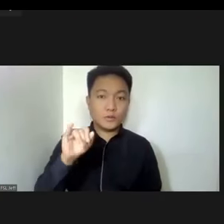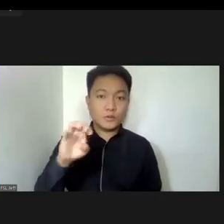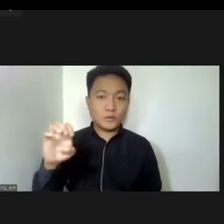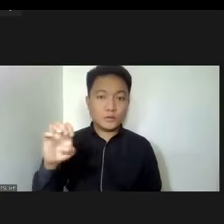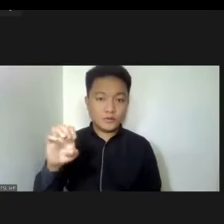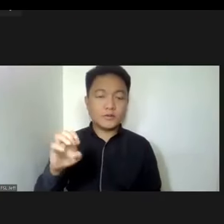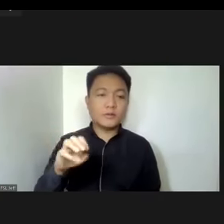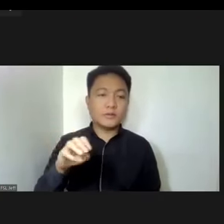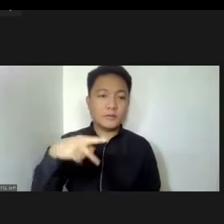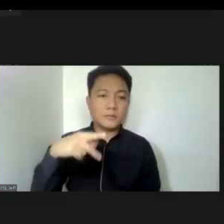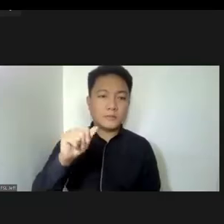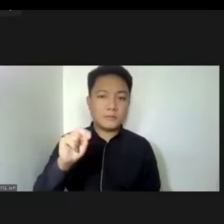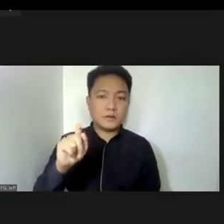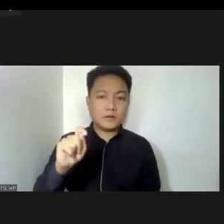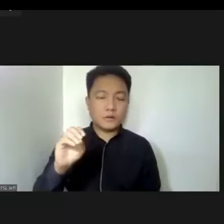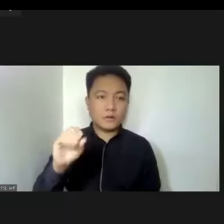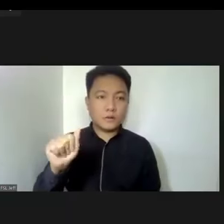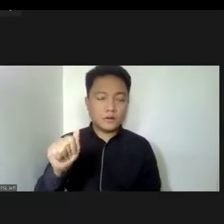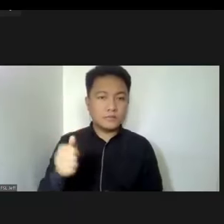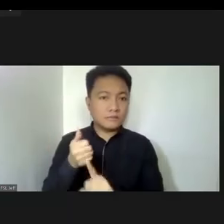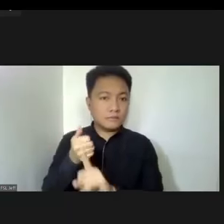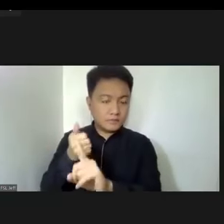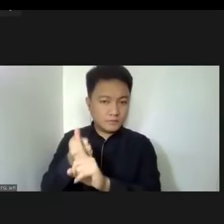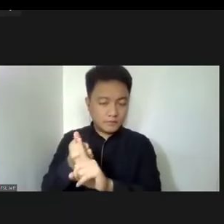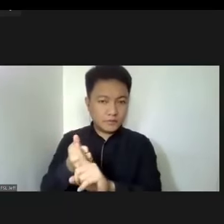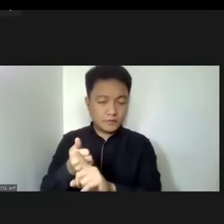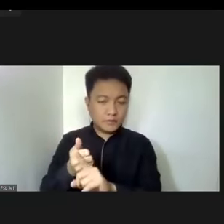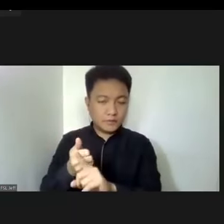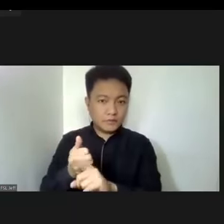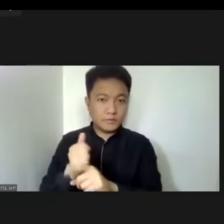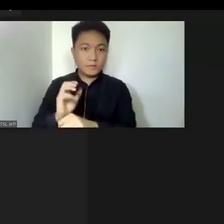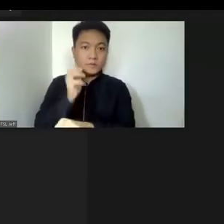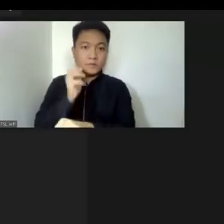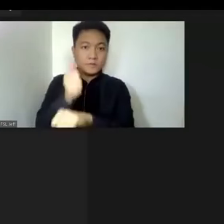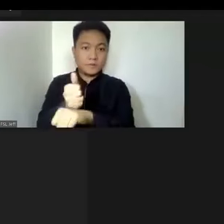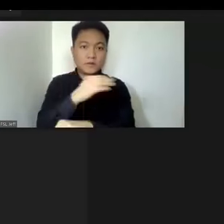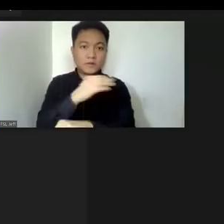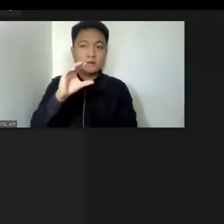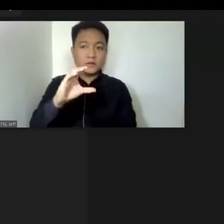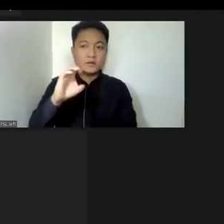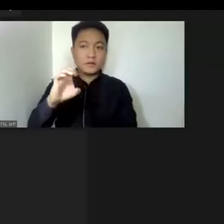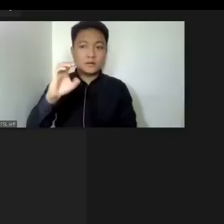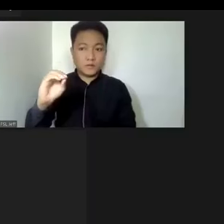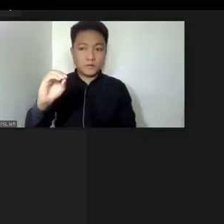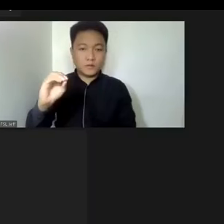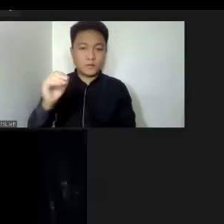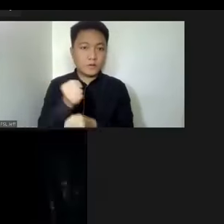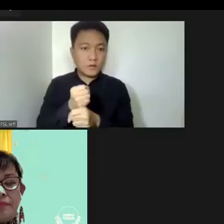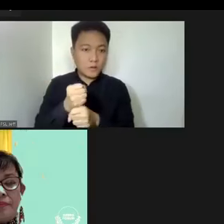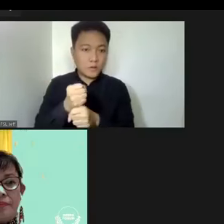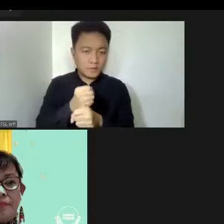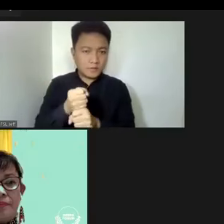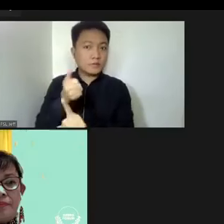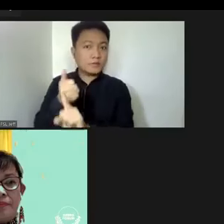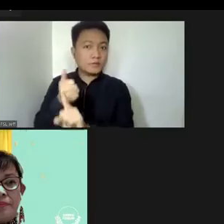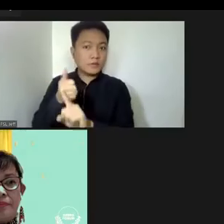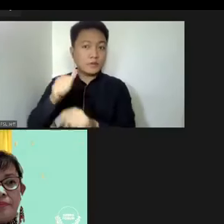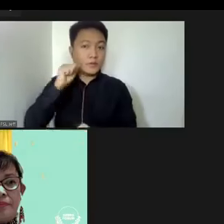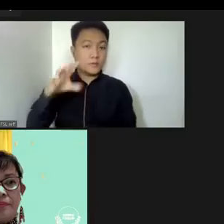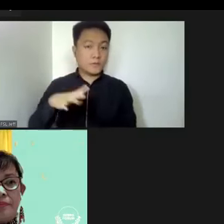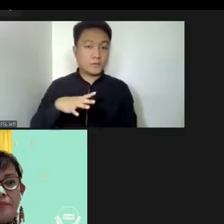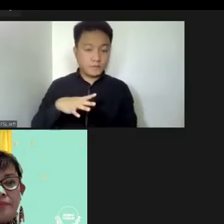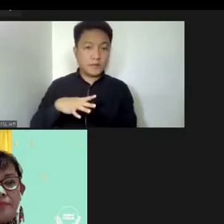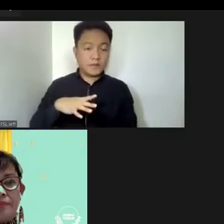a woman entrepreneur winner of Citibank Business and Development Network Philippines in 2010. She also received